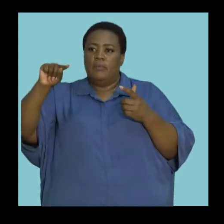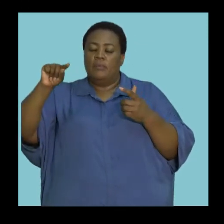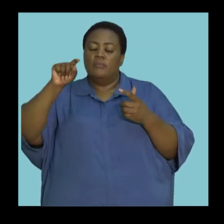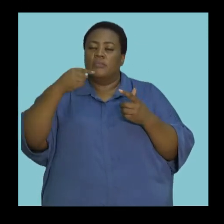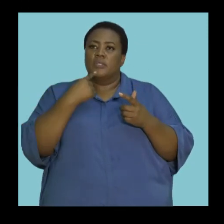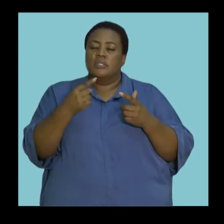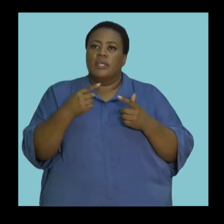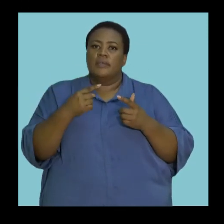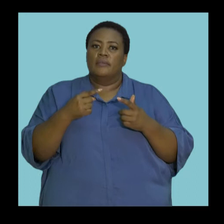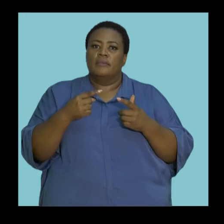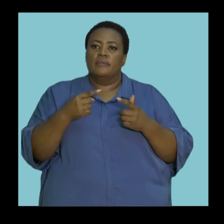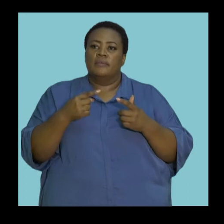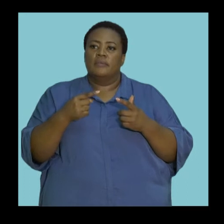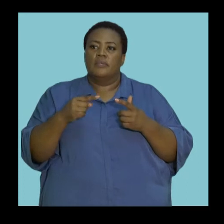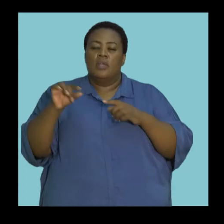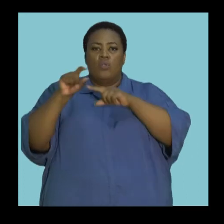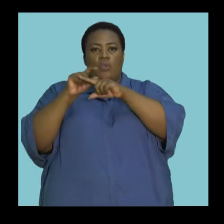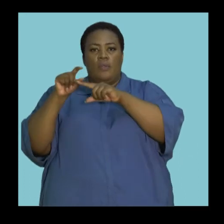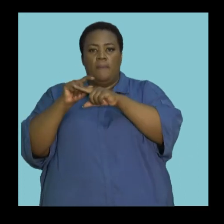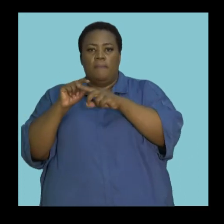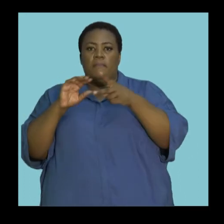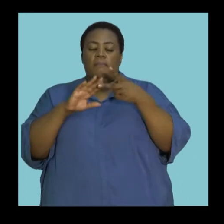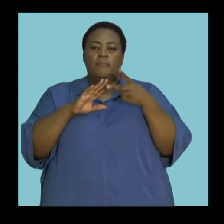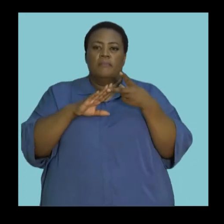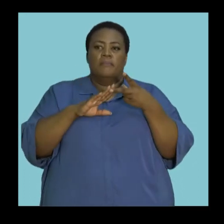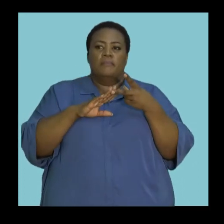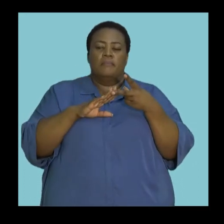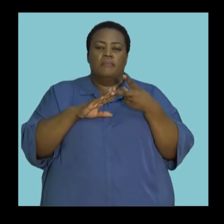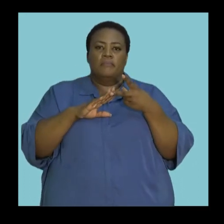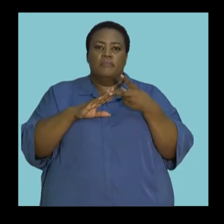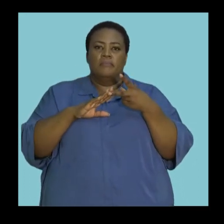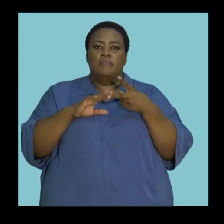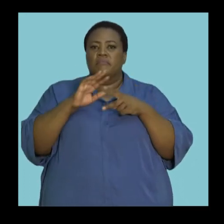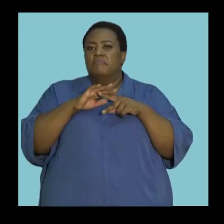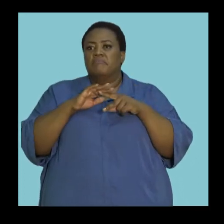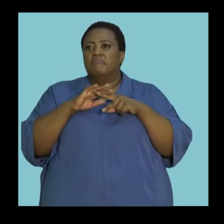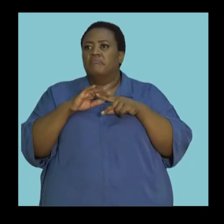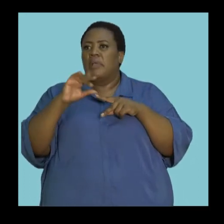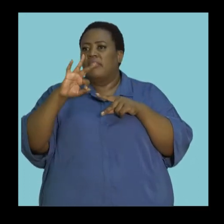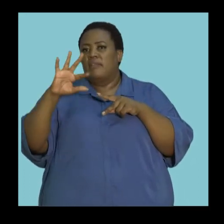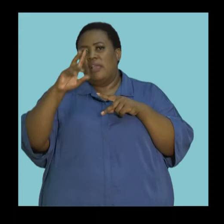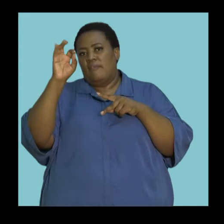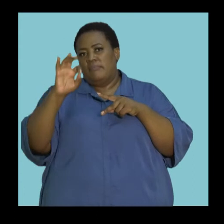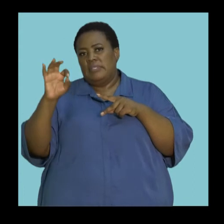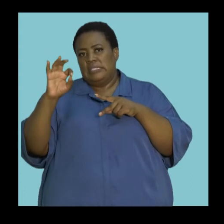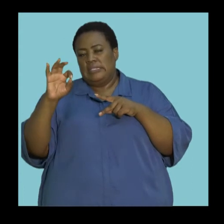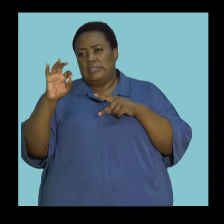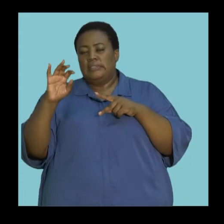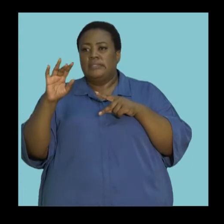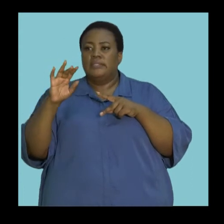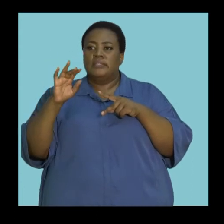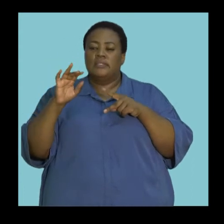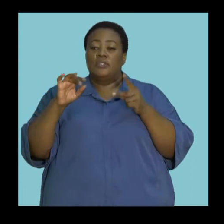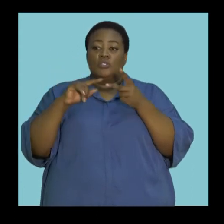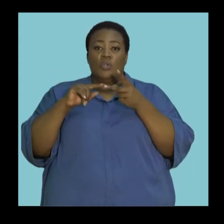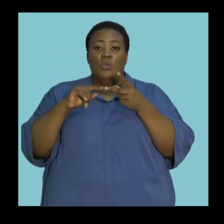case I'm going to say condoms, and this was whatever it was, 35%, and I'll illustrate that. So